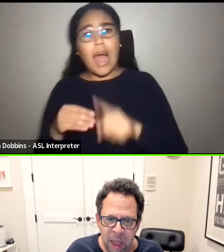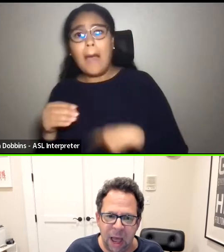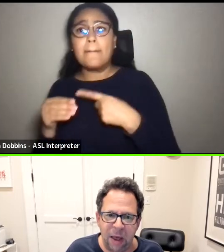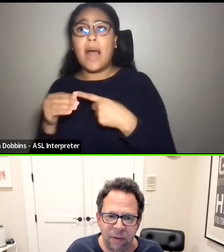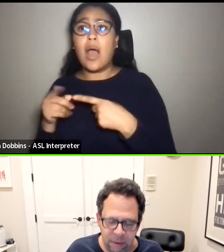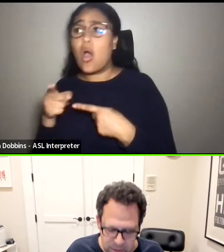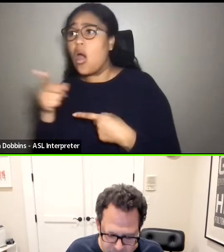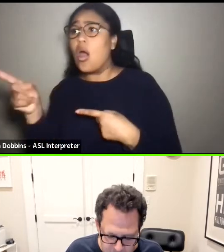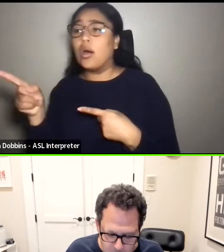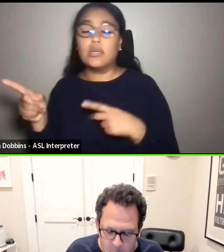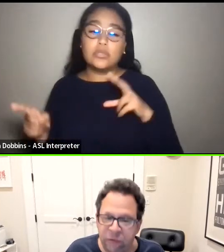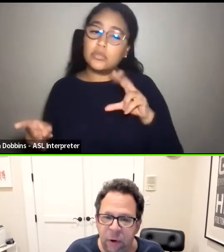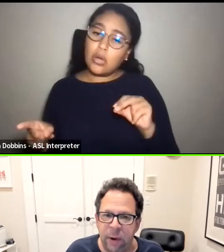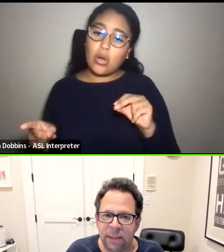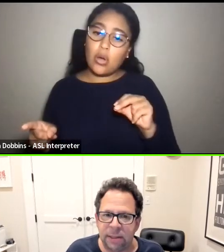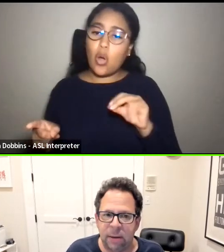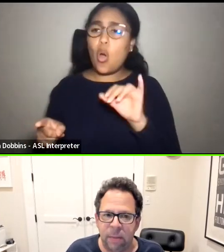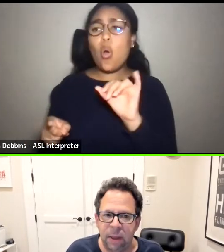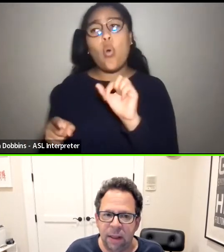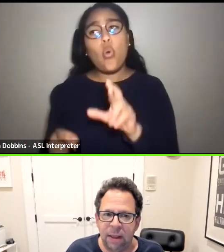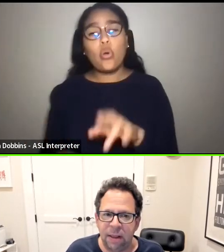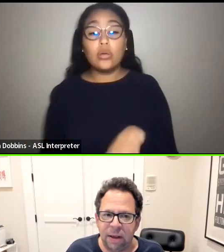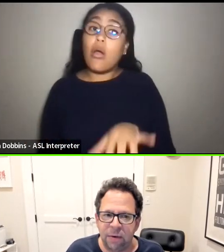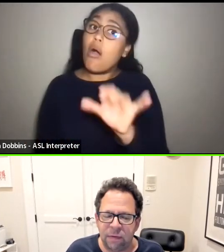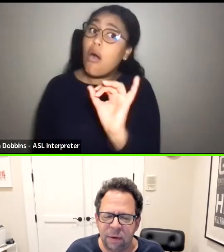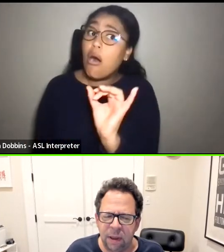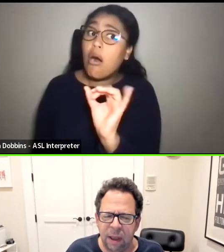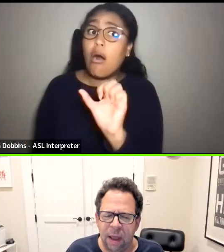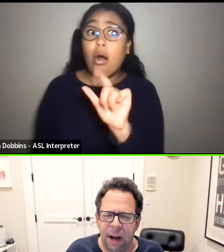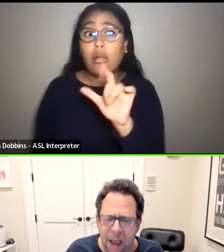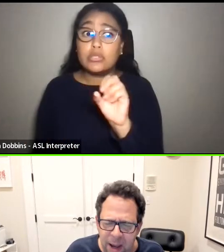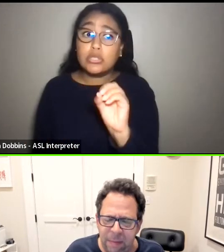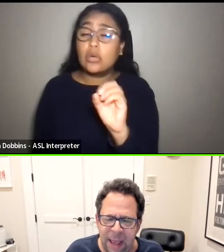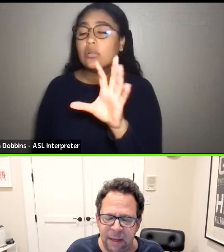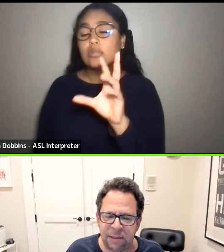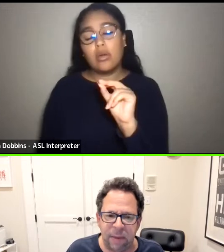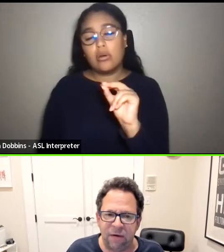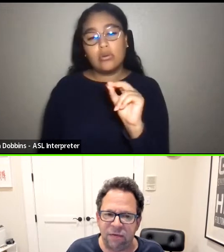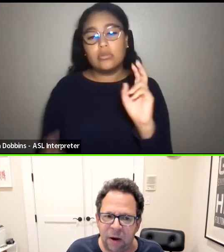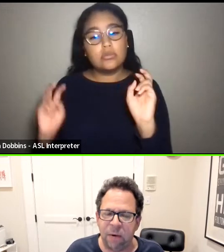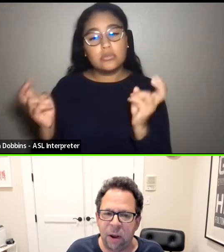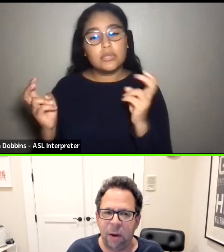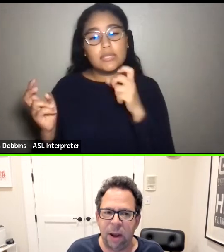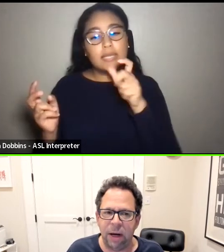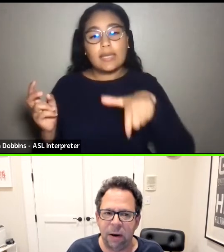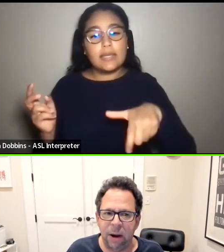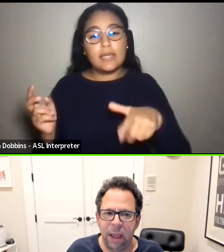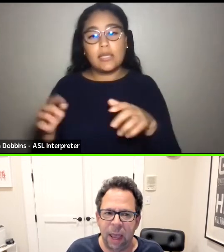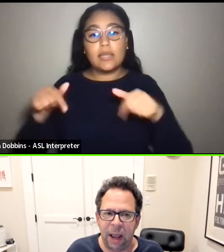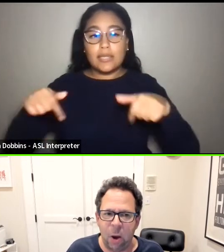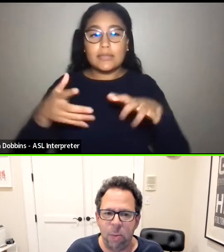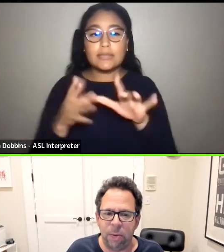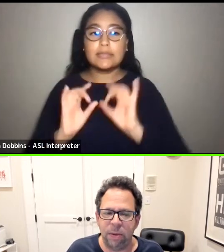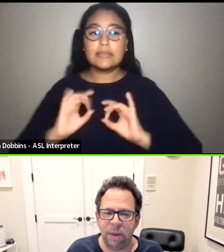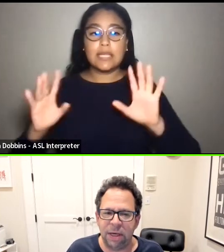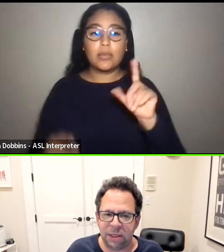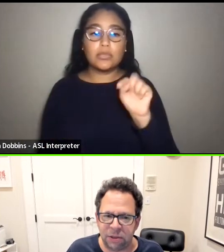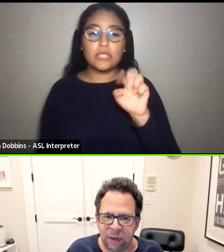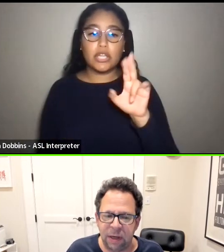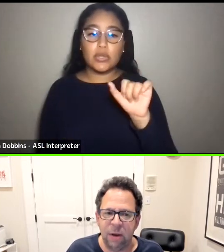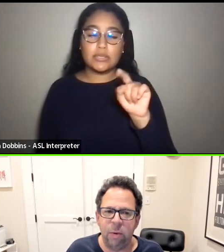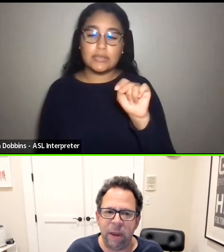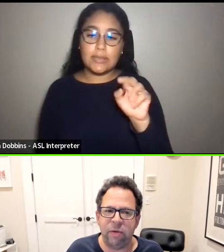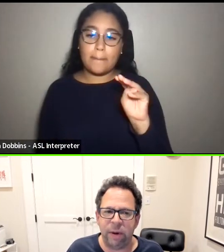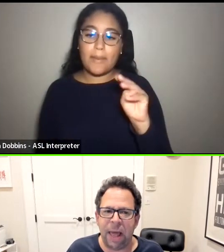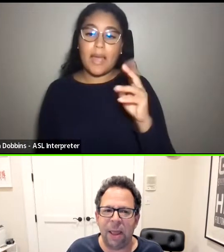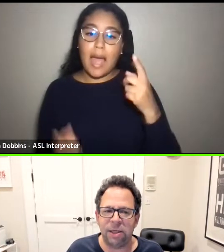or an also-ism. That there is an unbalanced amount of terror going on here. And I hope the